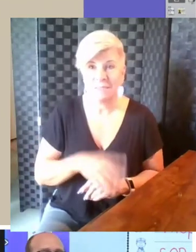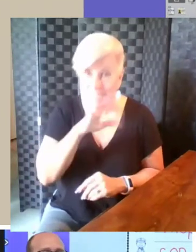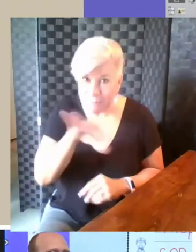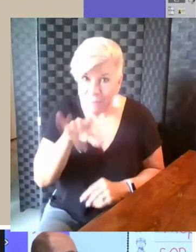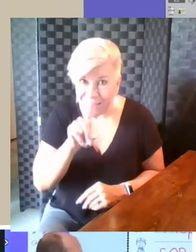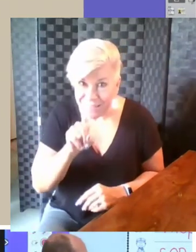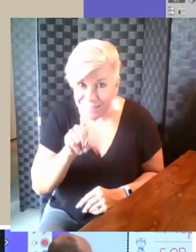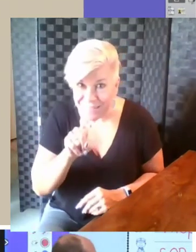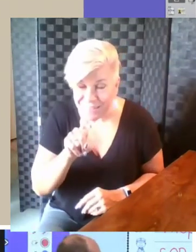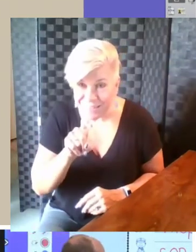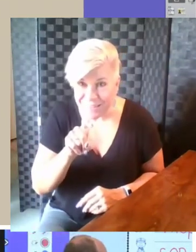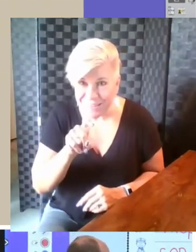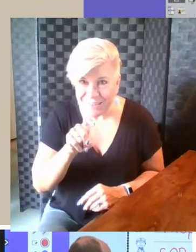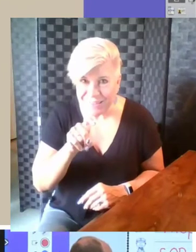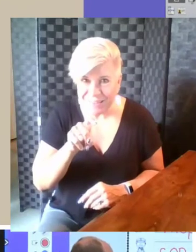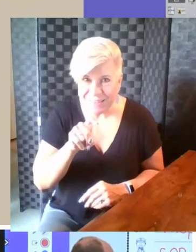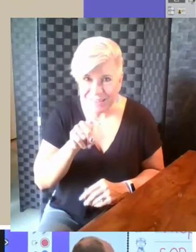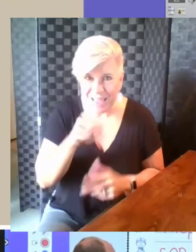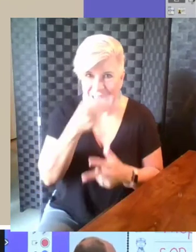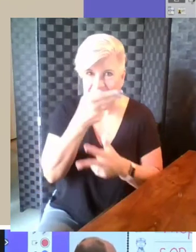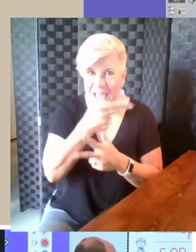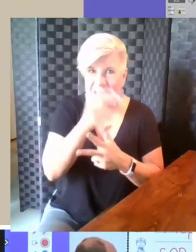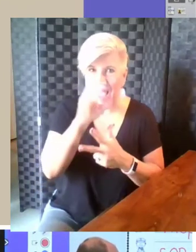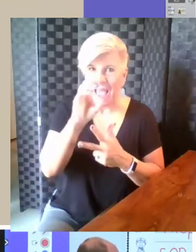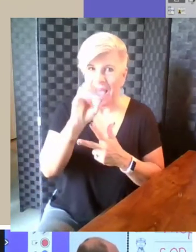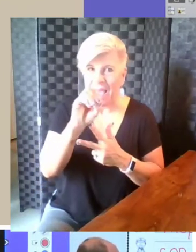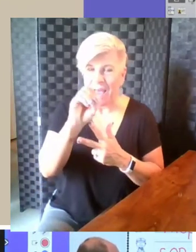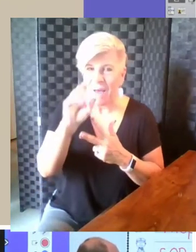it? I bet you didn't even need my help. Just check it.